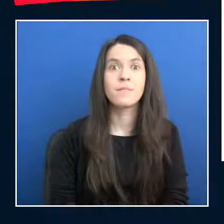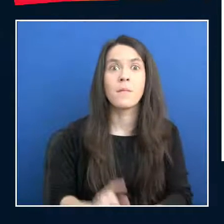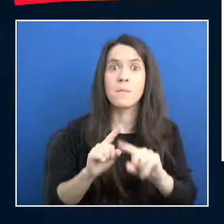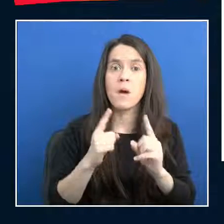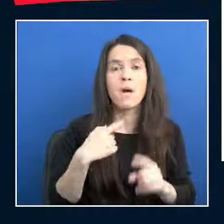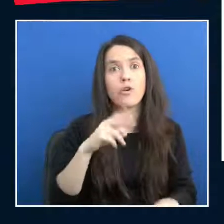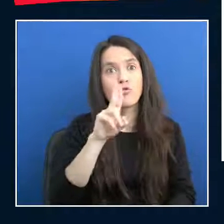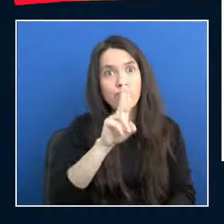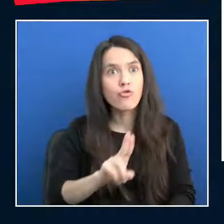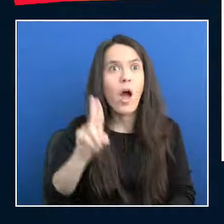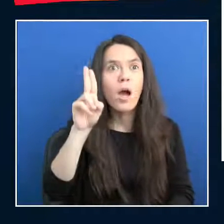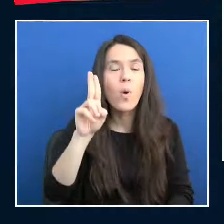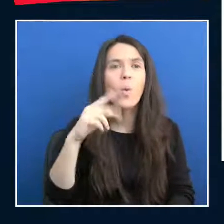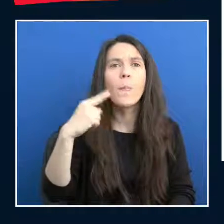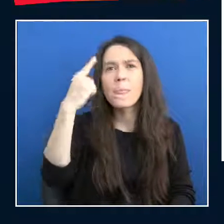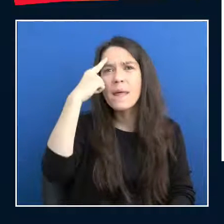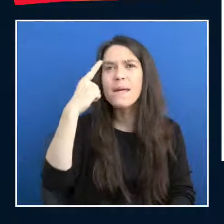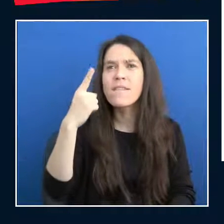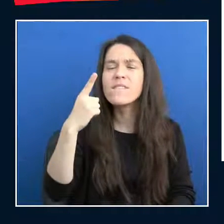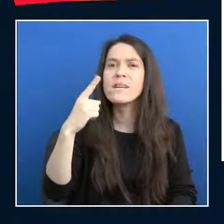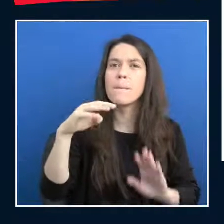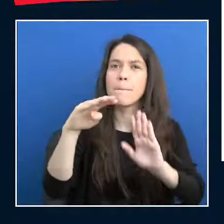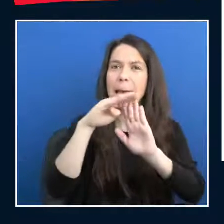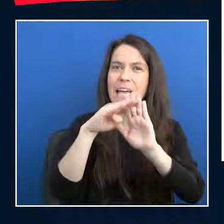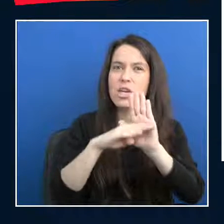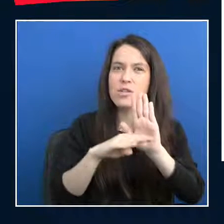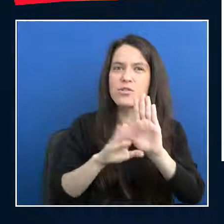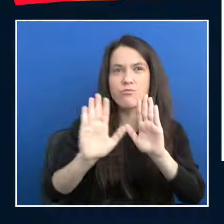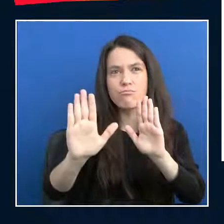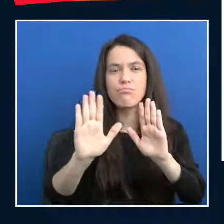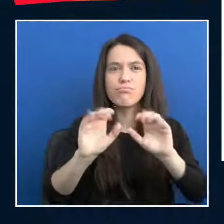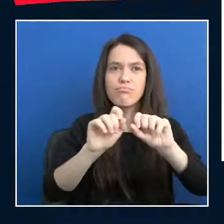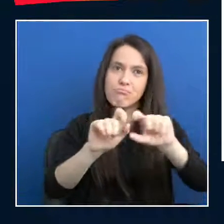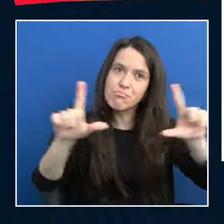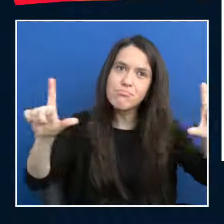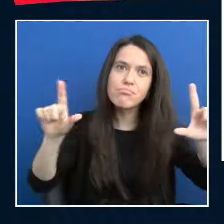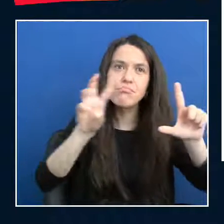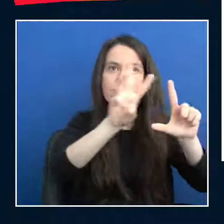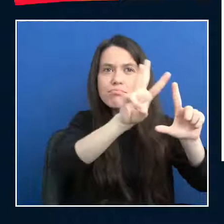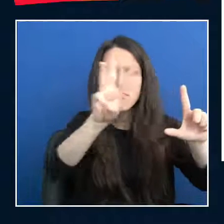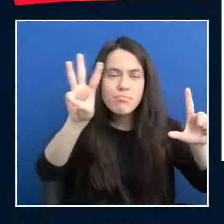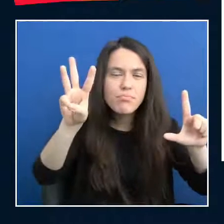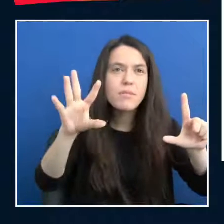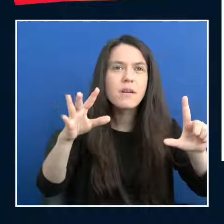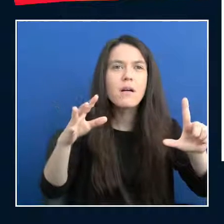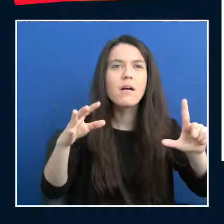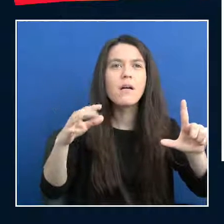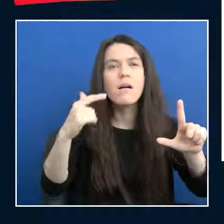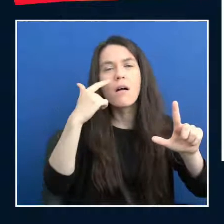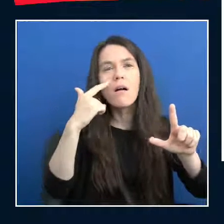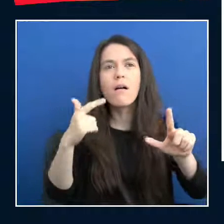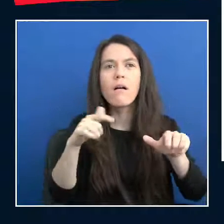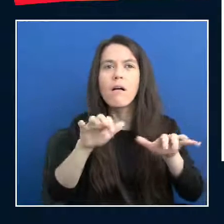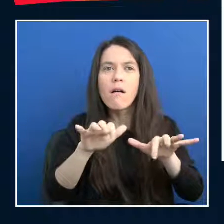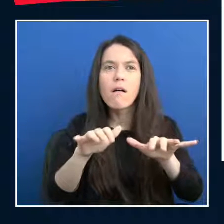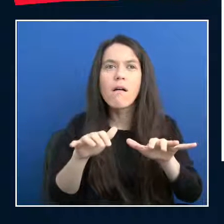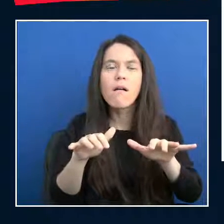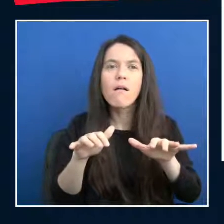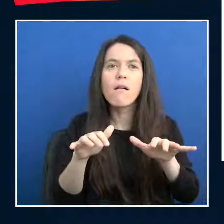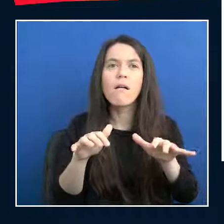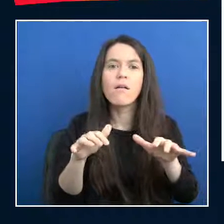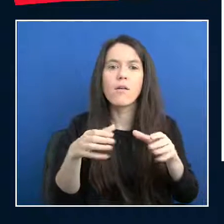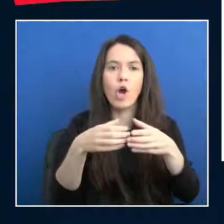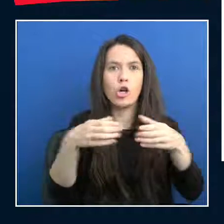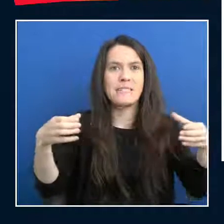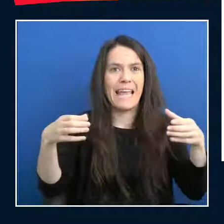single page web application. Isn't it a bit of overkill to like having a whole container orchestrator to maintain